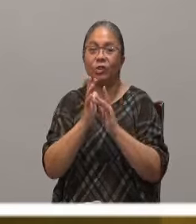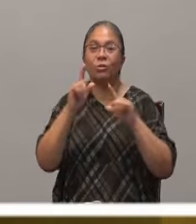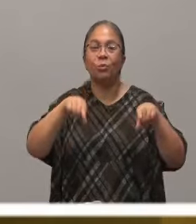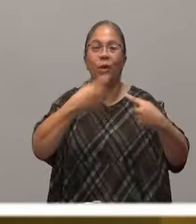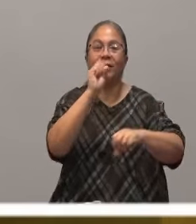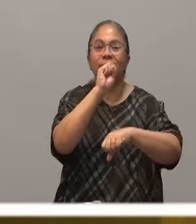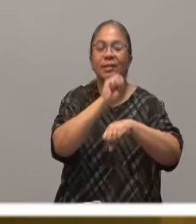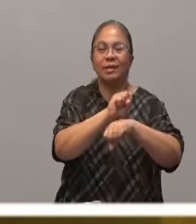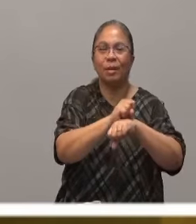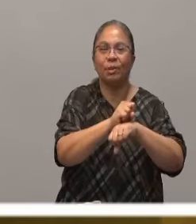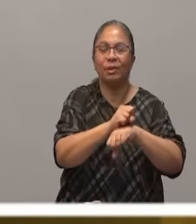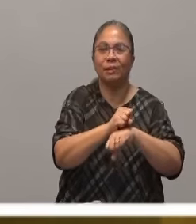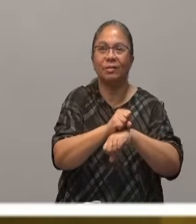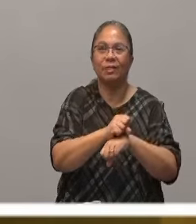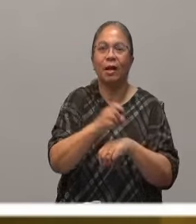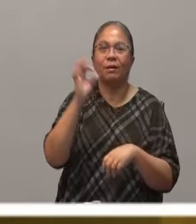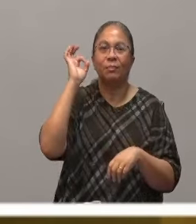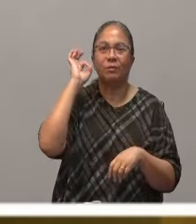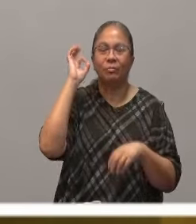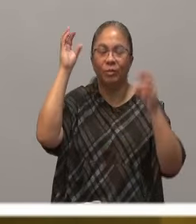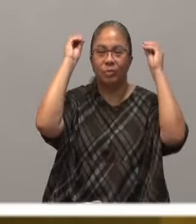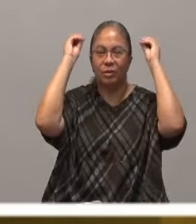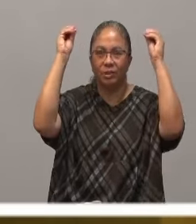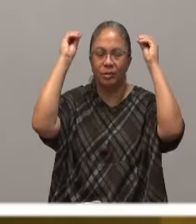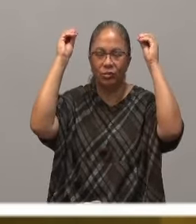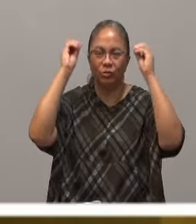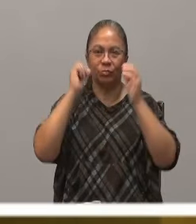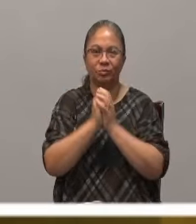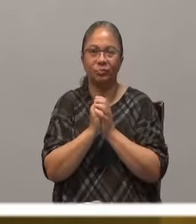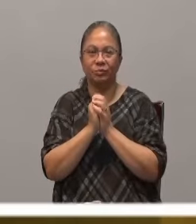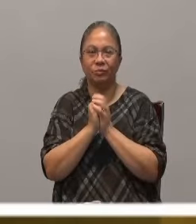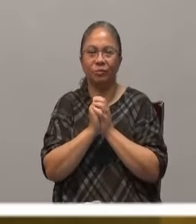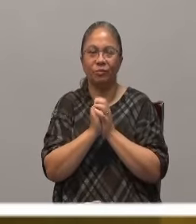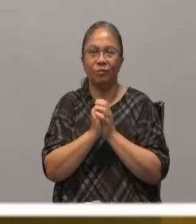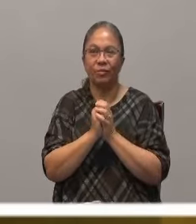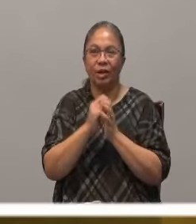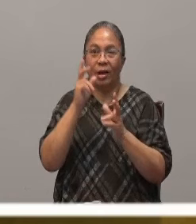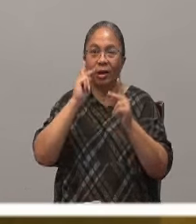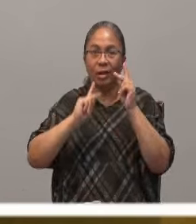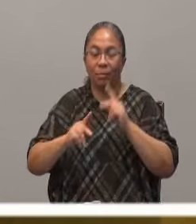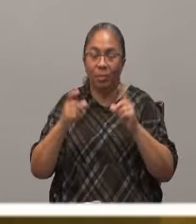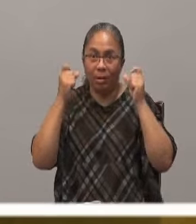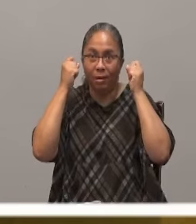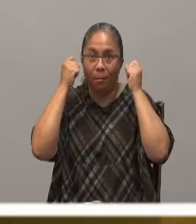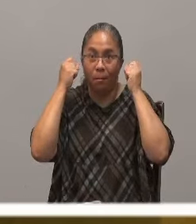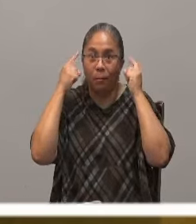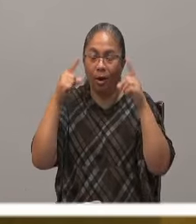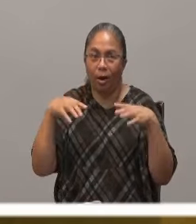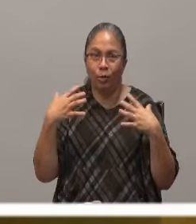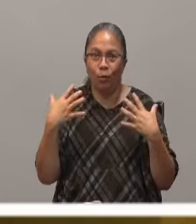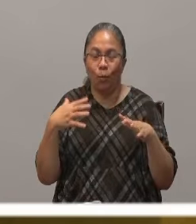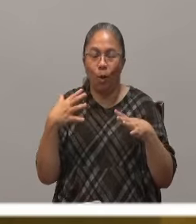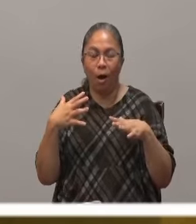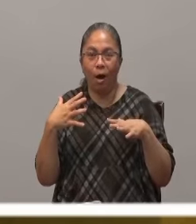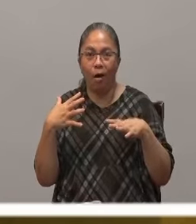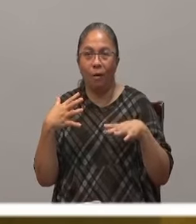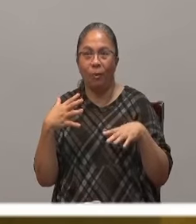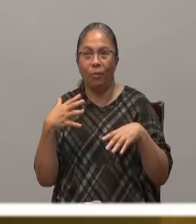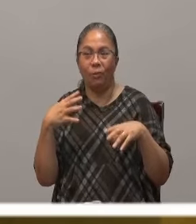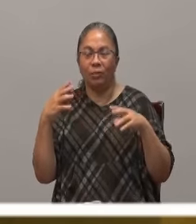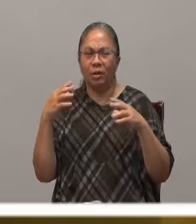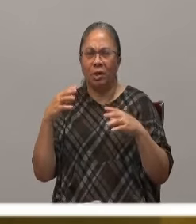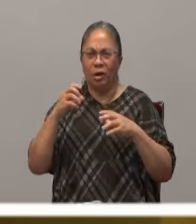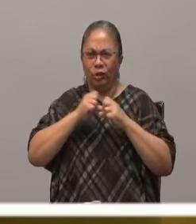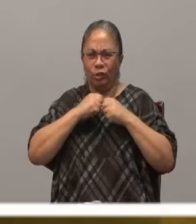went to the synagogue and began to teach. And his teaching made a deep impression on them because, unlike